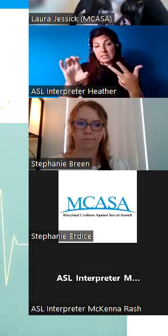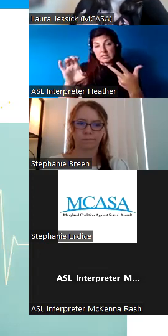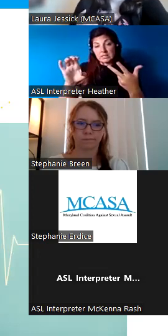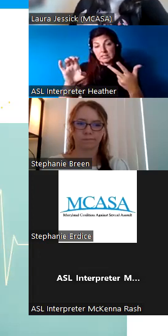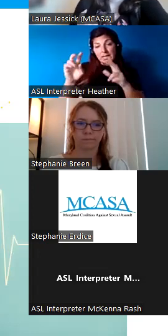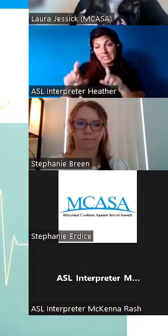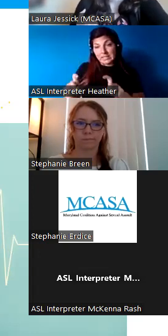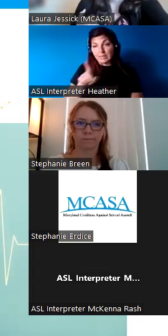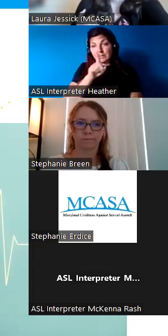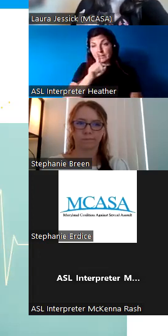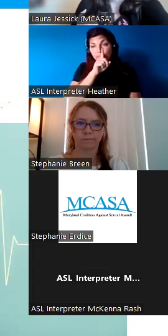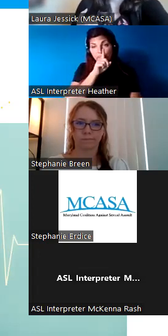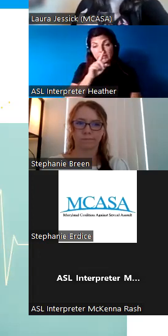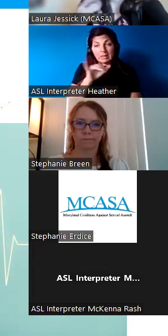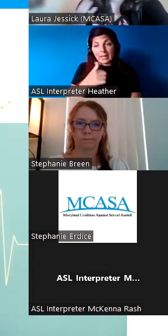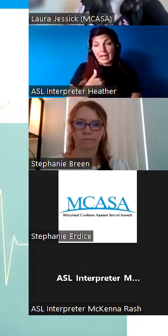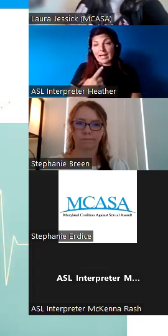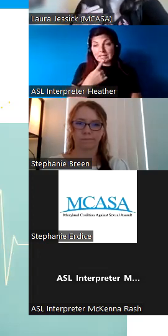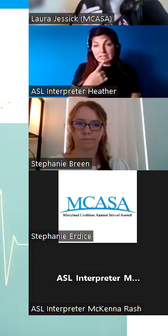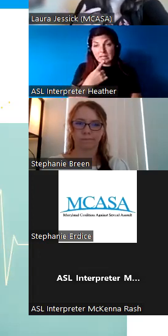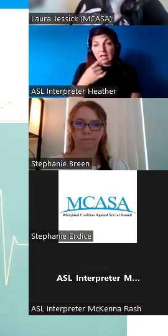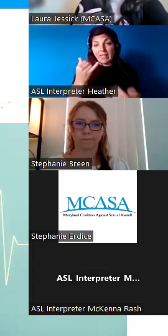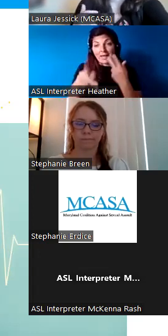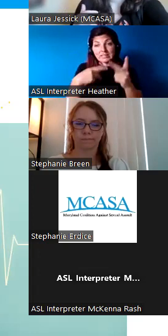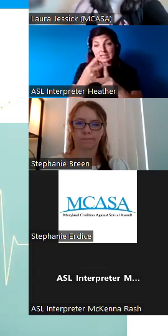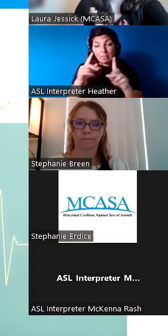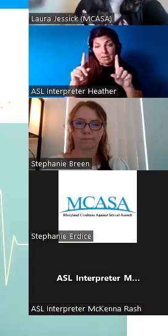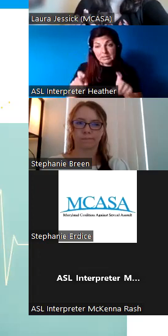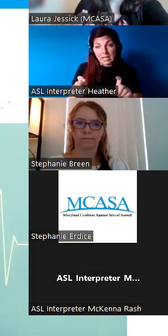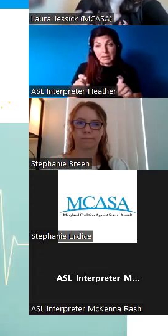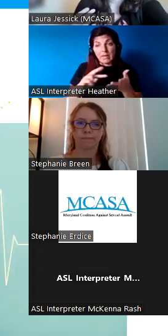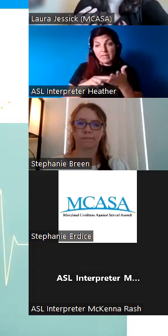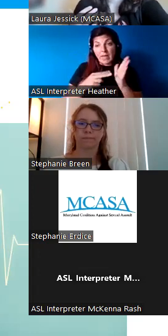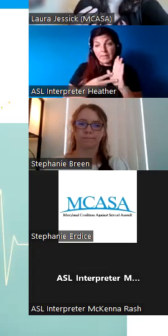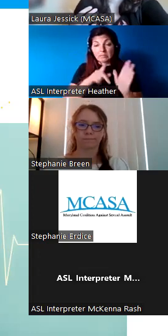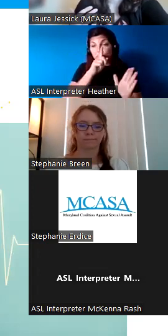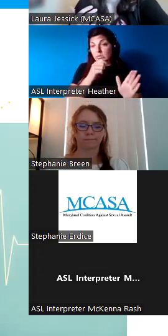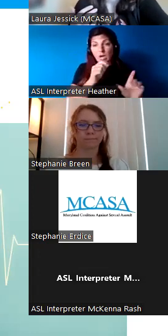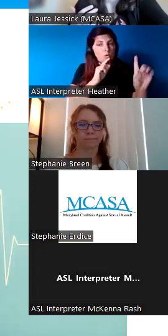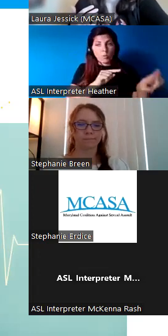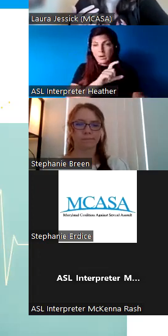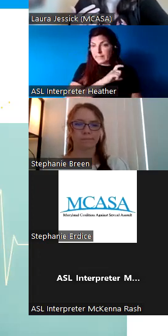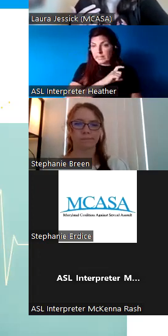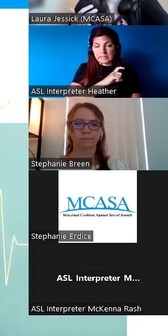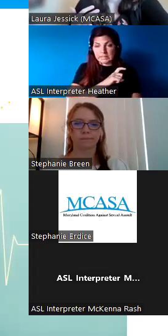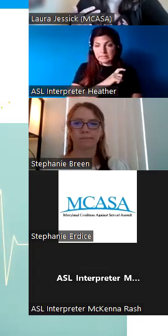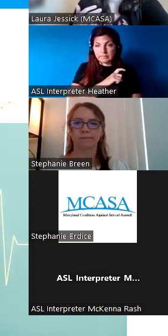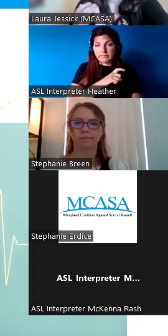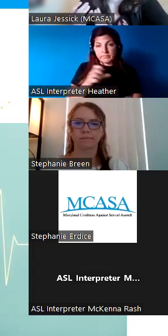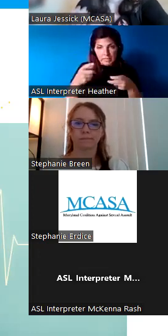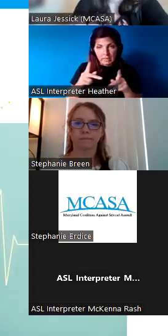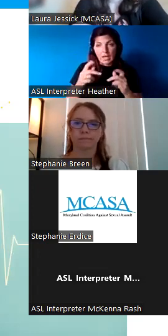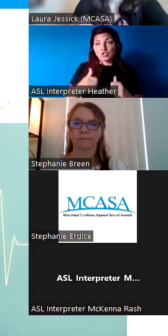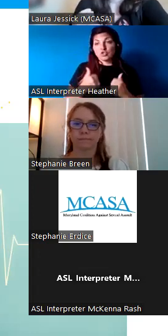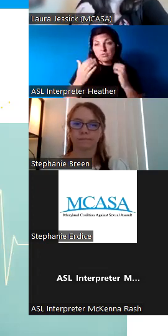anonymous. So like I said, this is the type of exam where a survivor is not immediately reporting to police. This allows the survivor